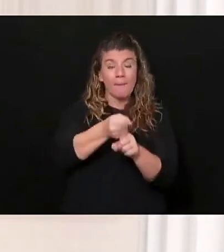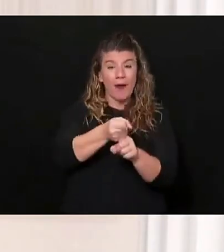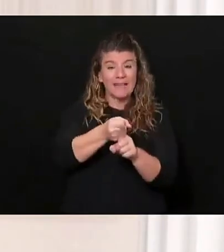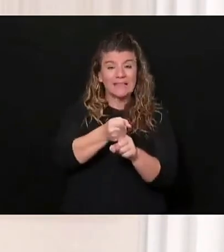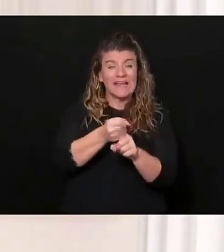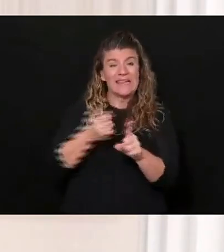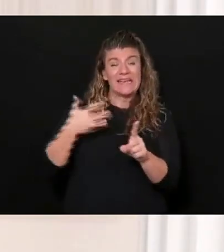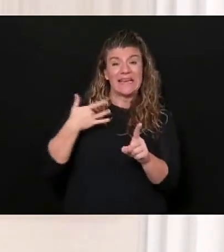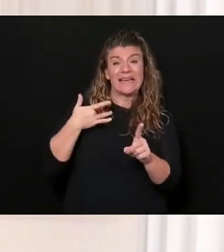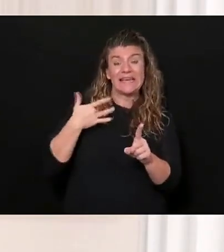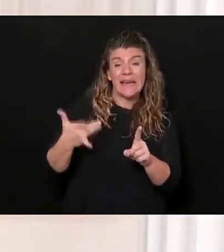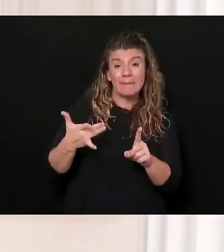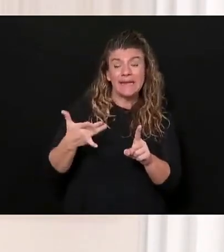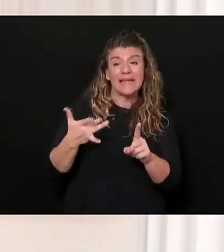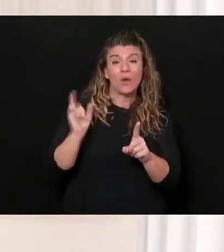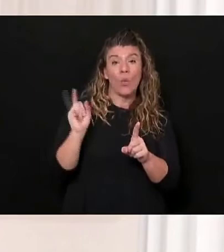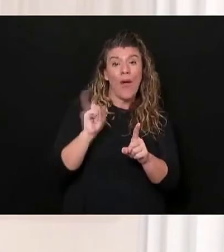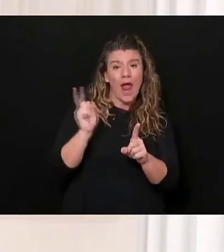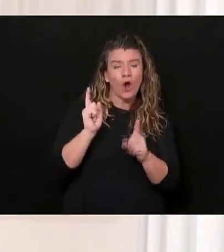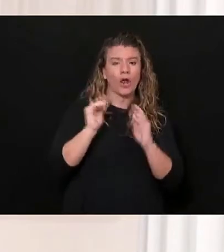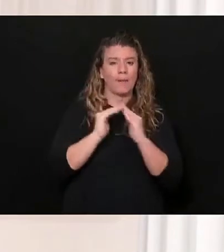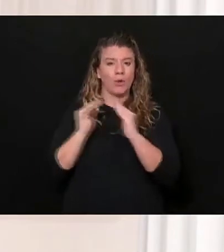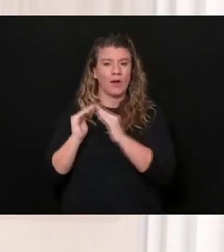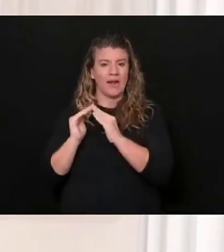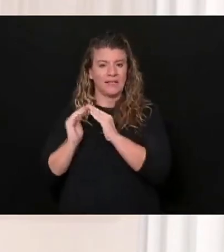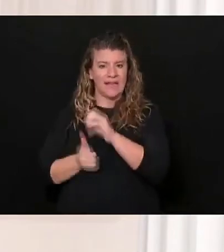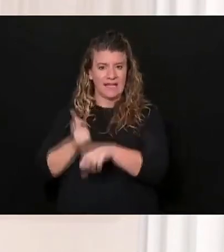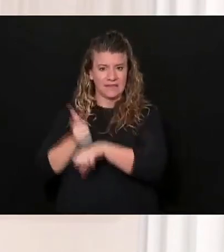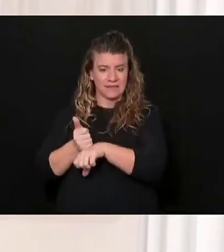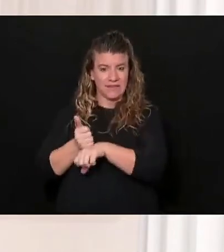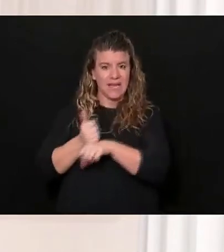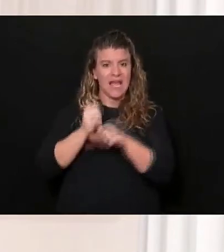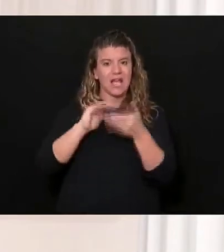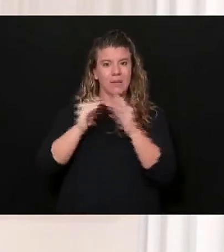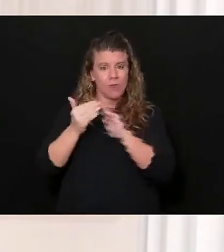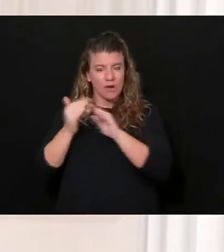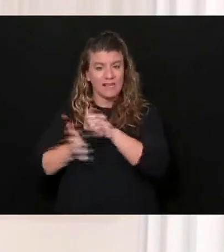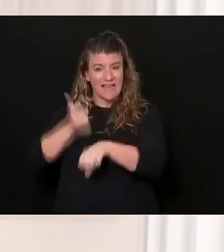generally started in community settings. In community settings, as